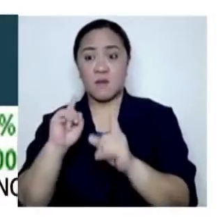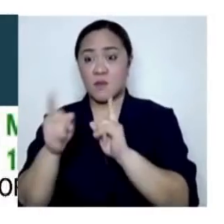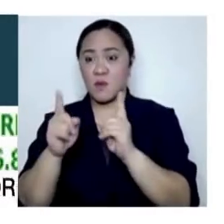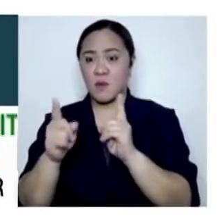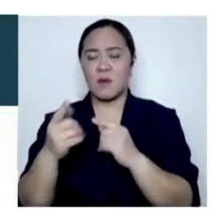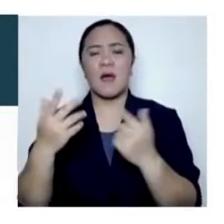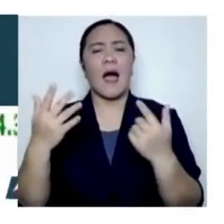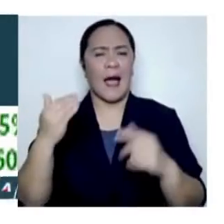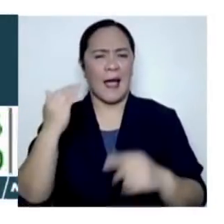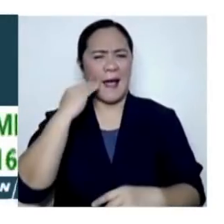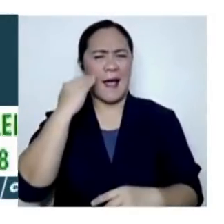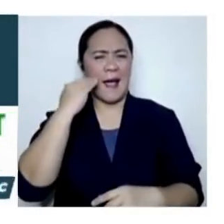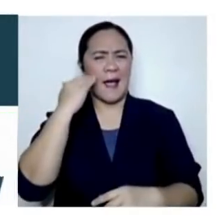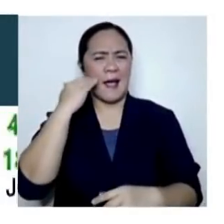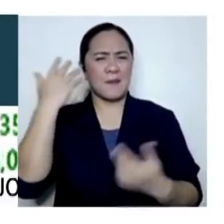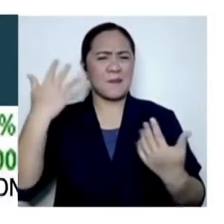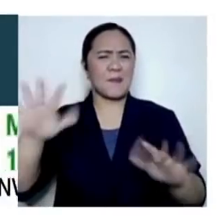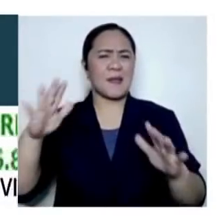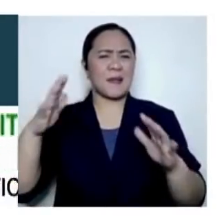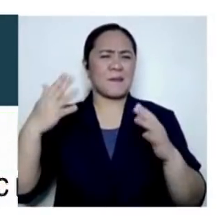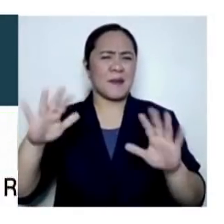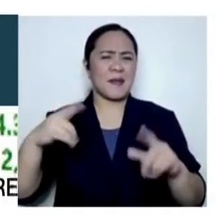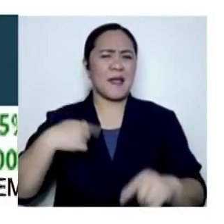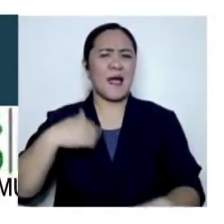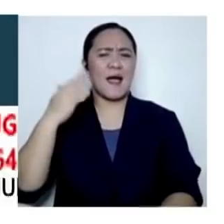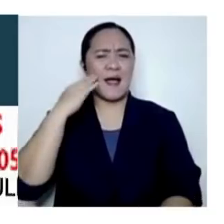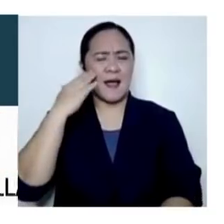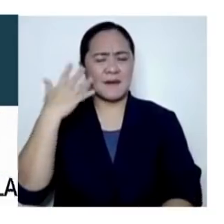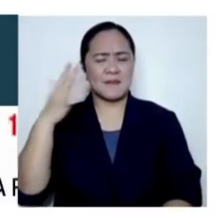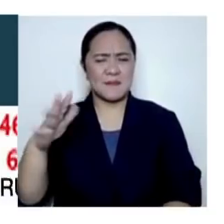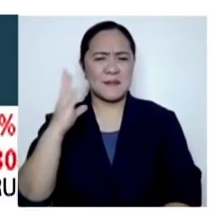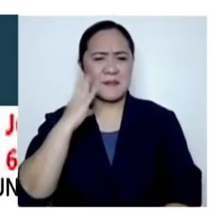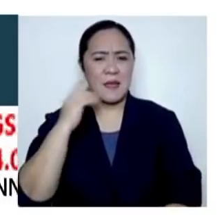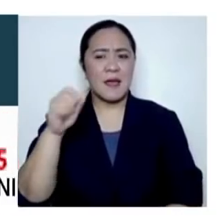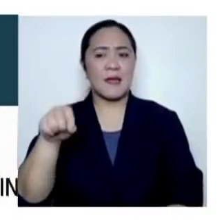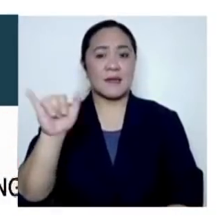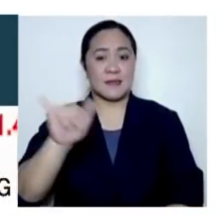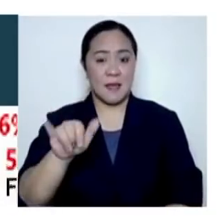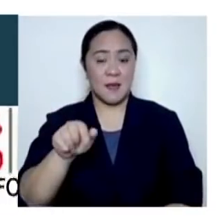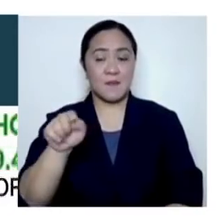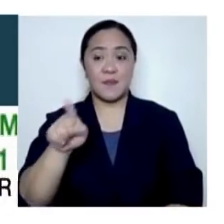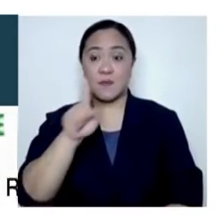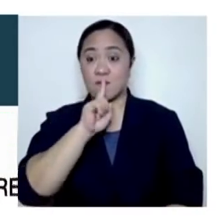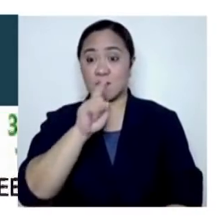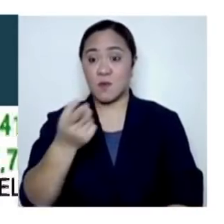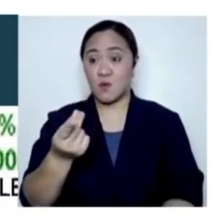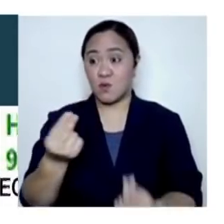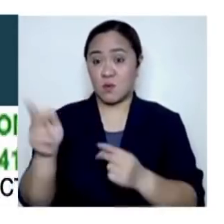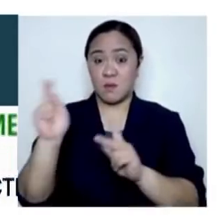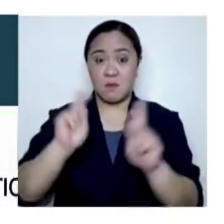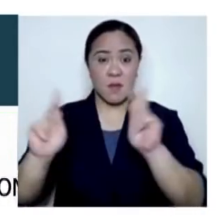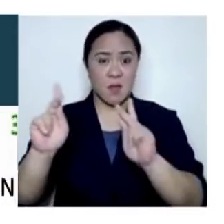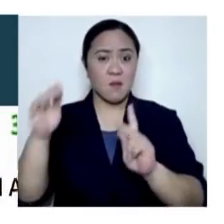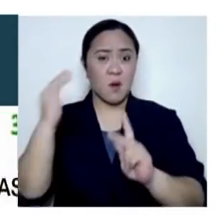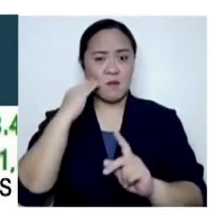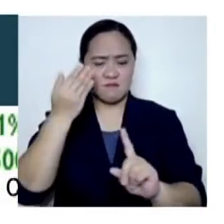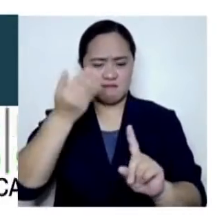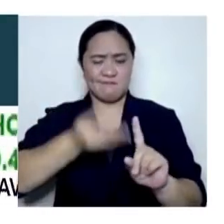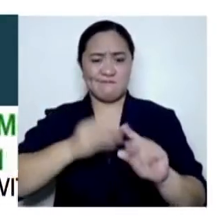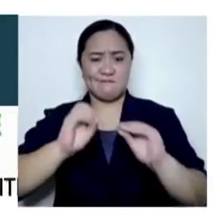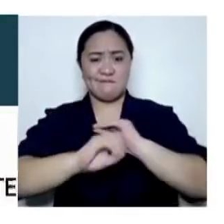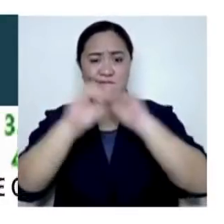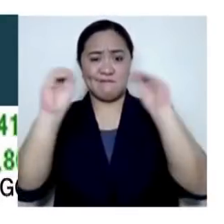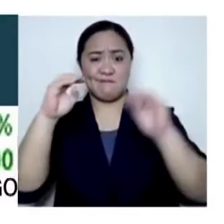this before. Not me. Huh? When I say I, the blue ribbon. Mm-hmm. And to other people who lied. And turned out